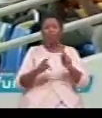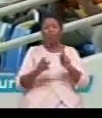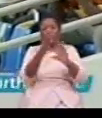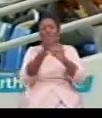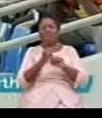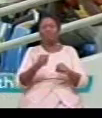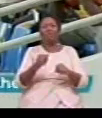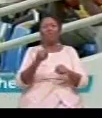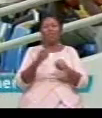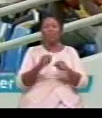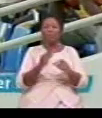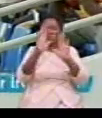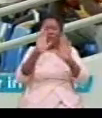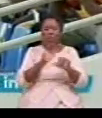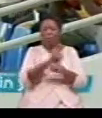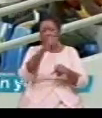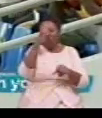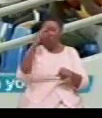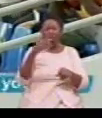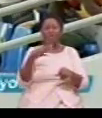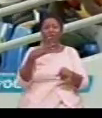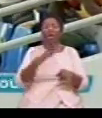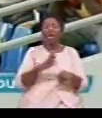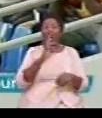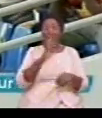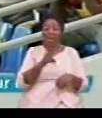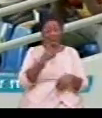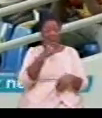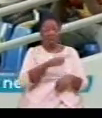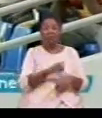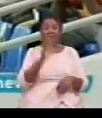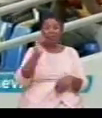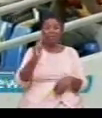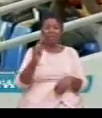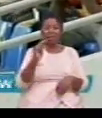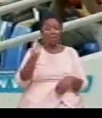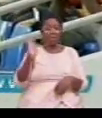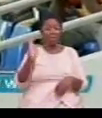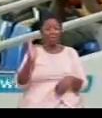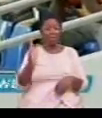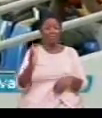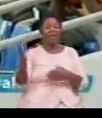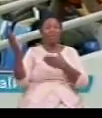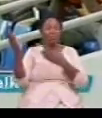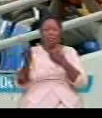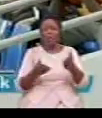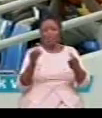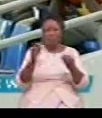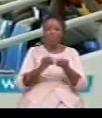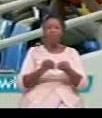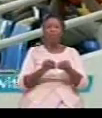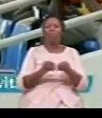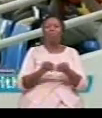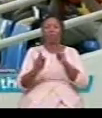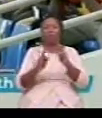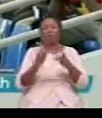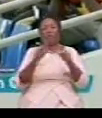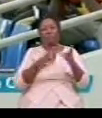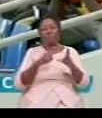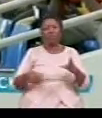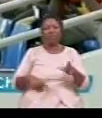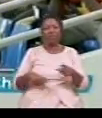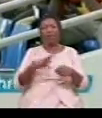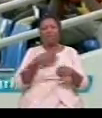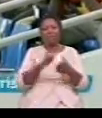Her testimony triggered a lot of things. That's why you need to come out and share testimony.